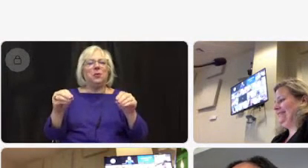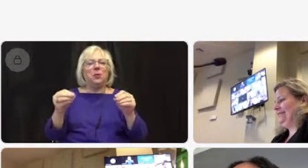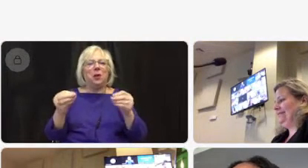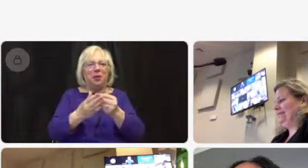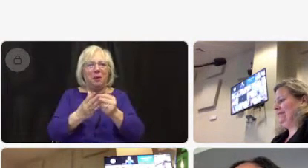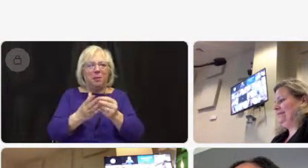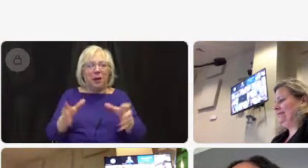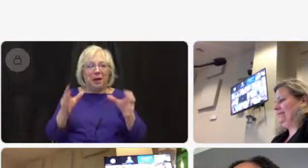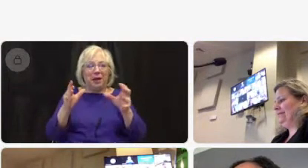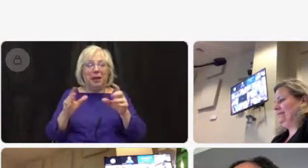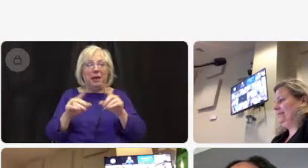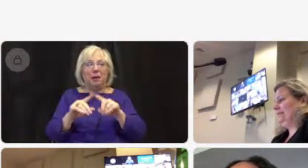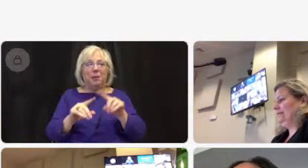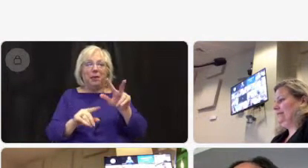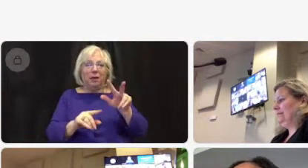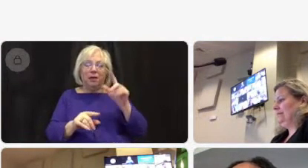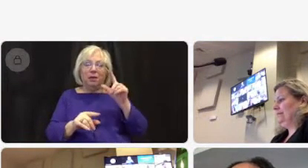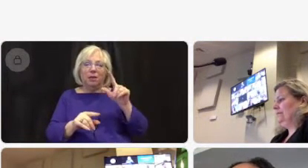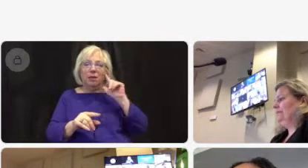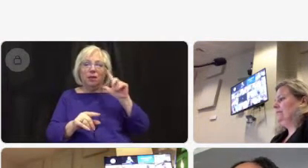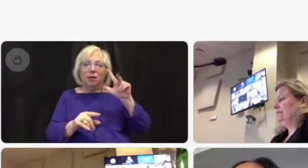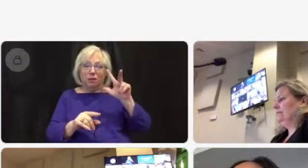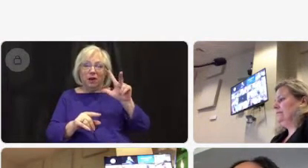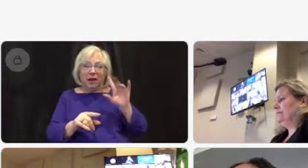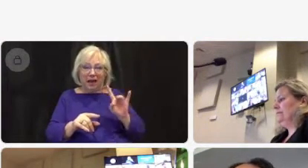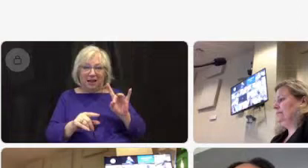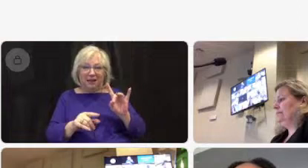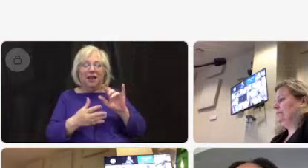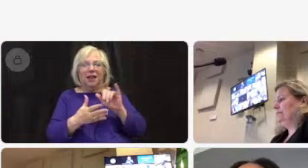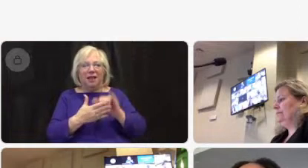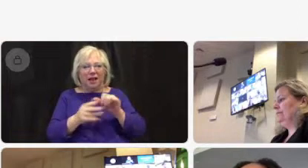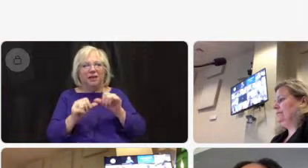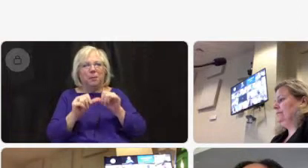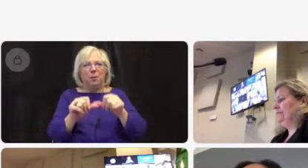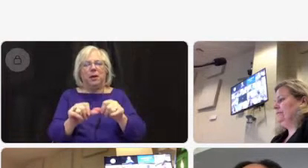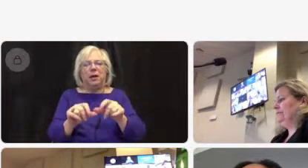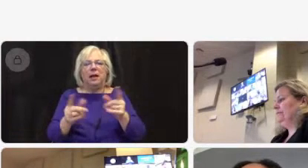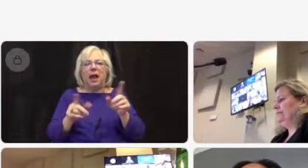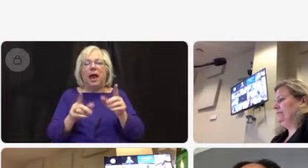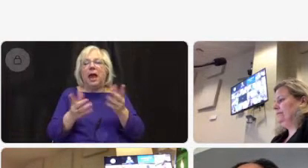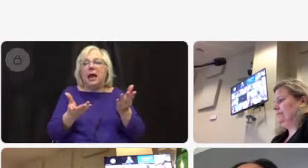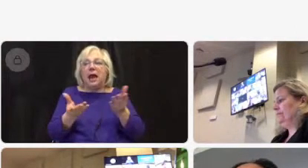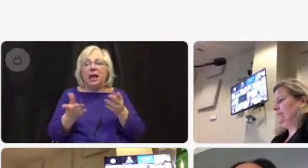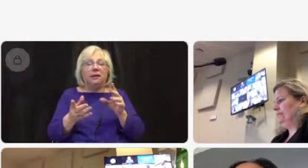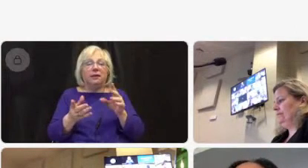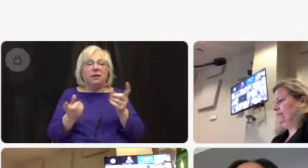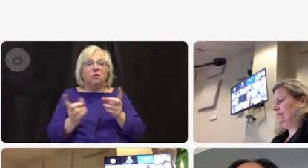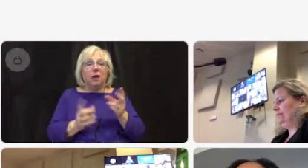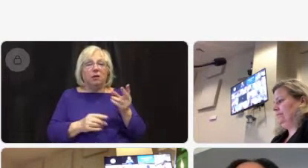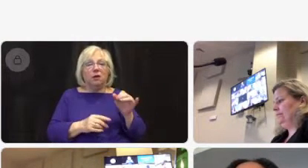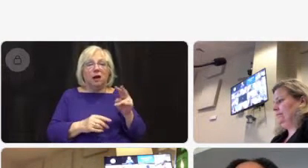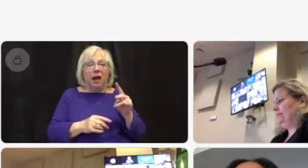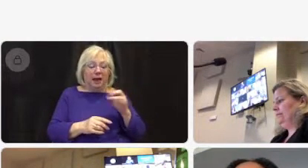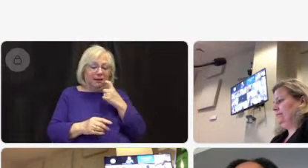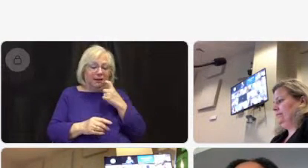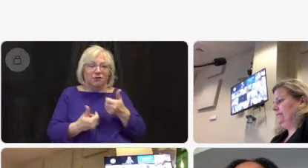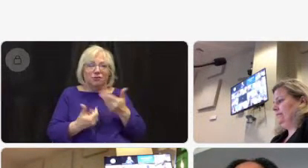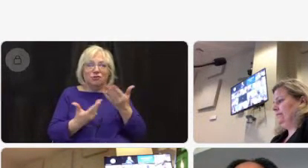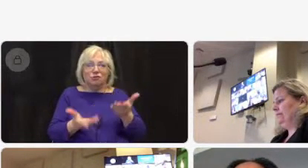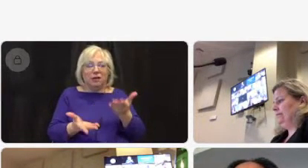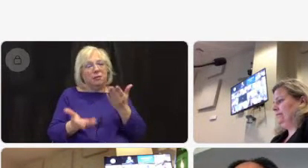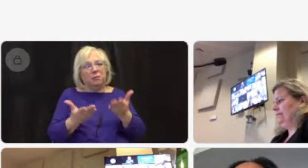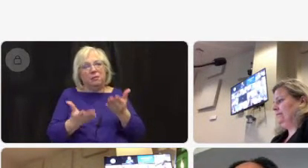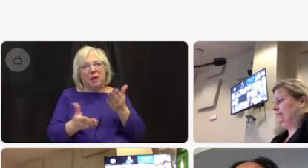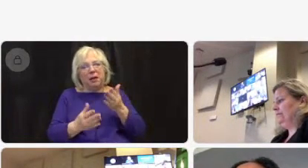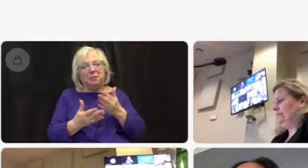the 3/8, that's permanent. And so as Director Hines just suggested, it may come a point in time in that money